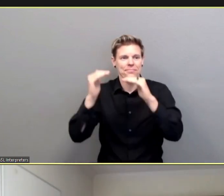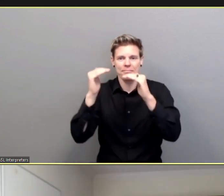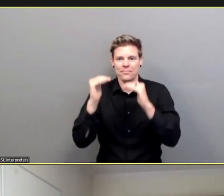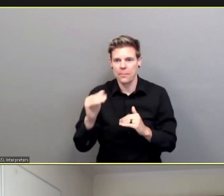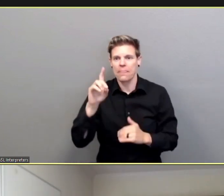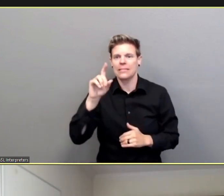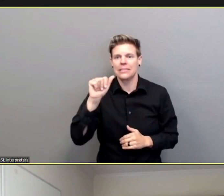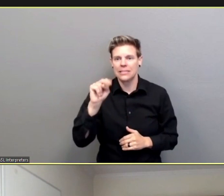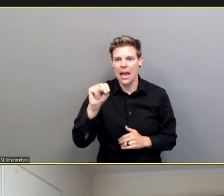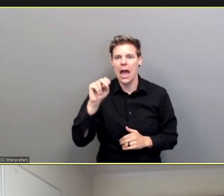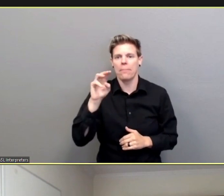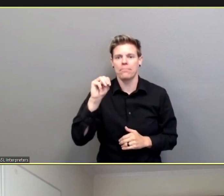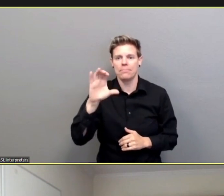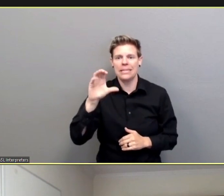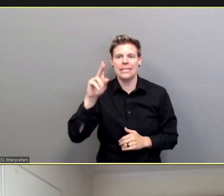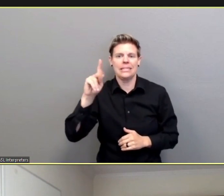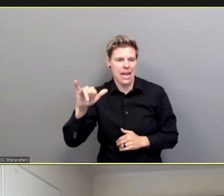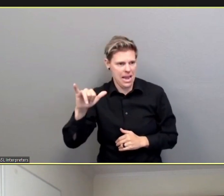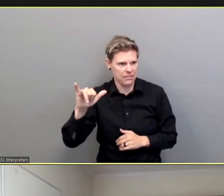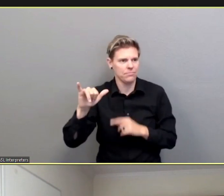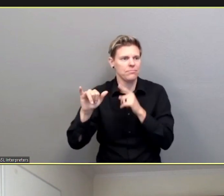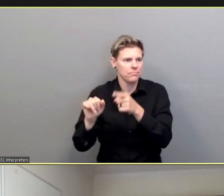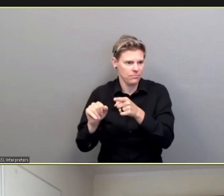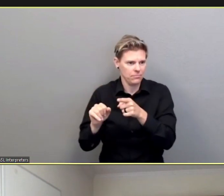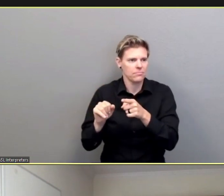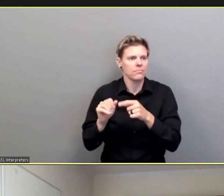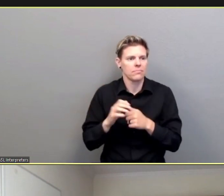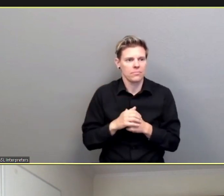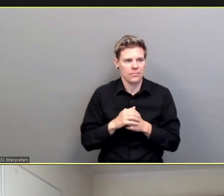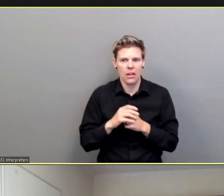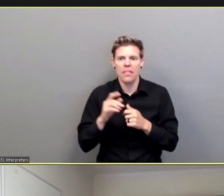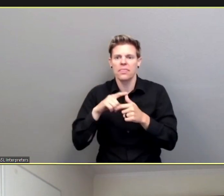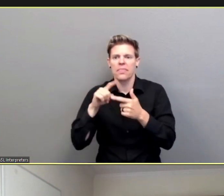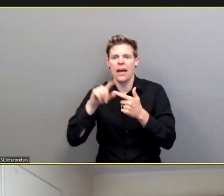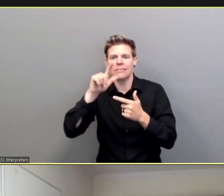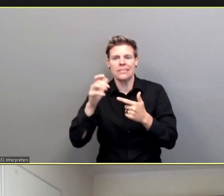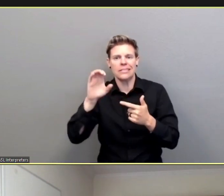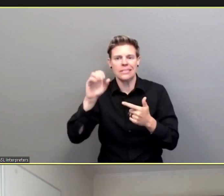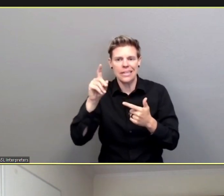Atanasio, followed by Chris McKee. Dan, you are unmuted.